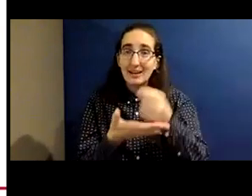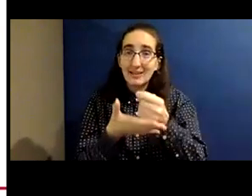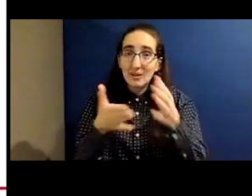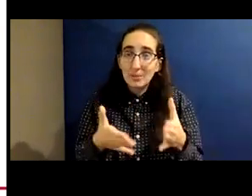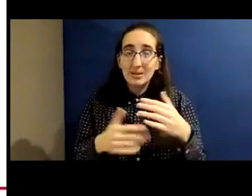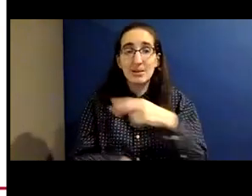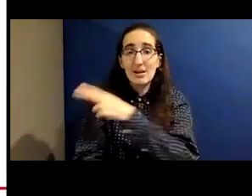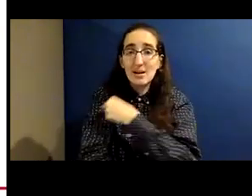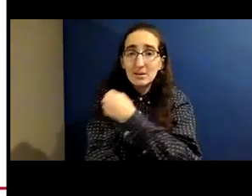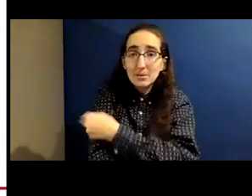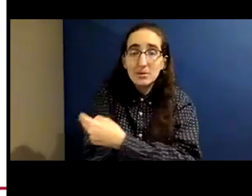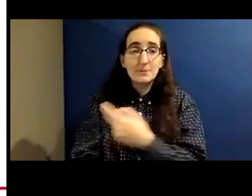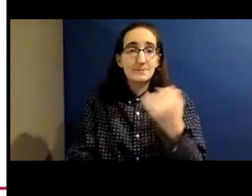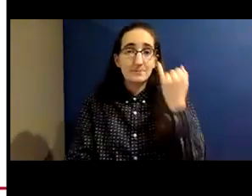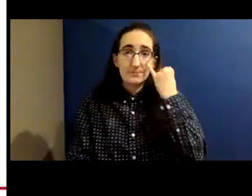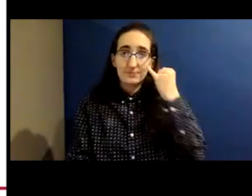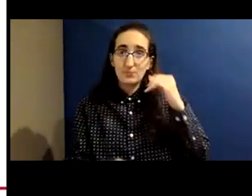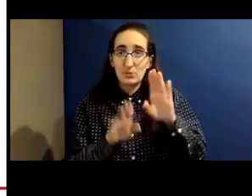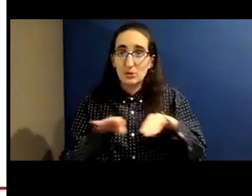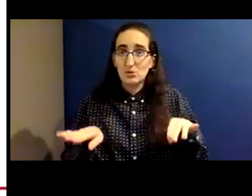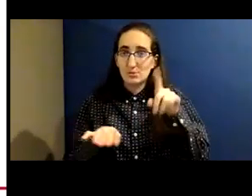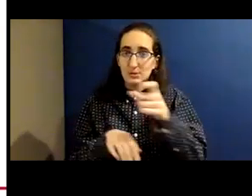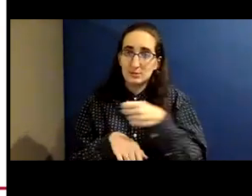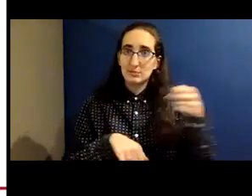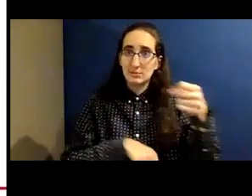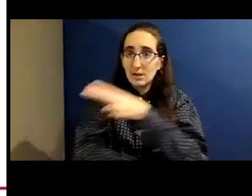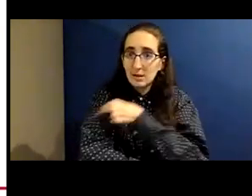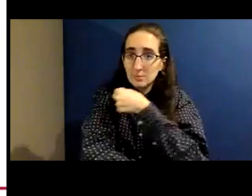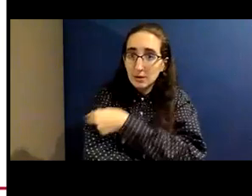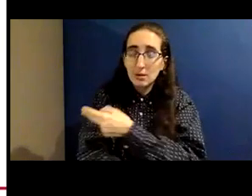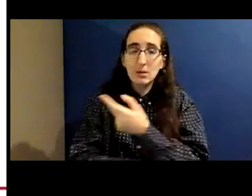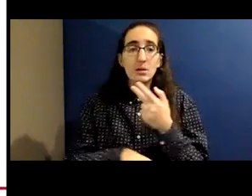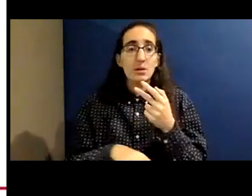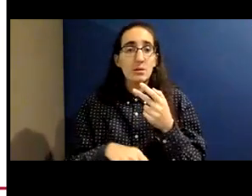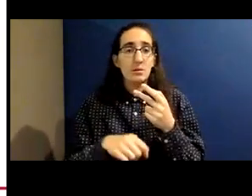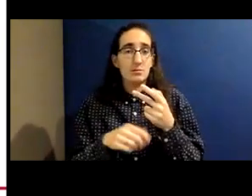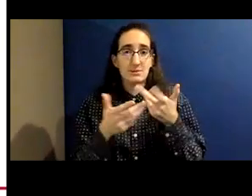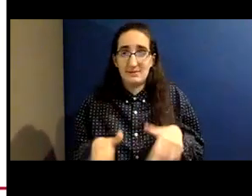or hospitals, as if children have to be hospitalized. And